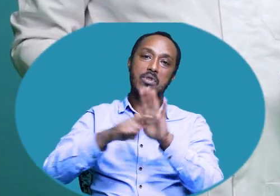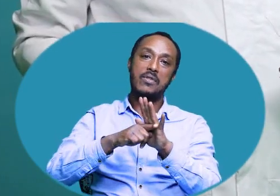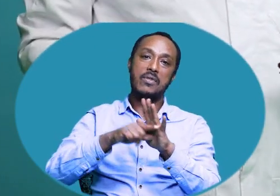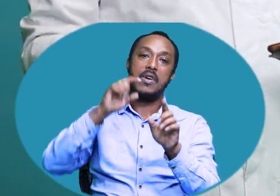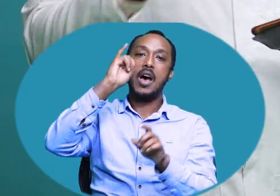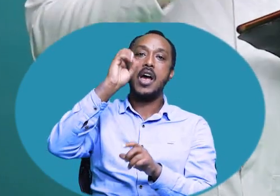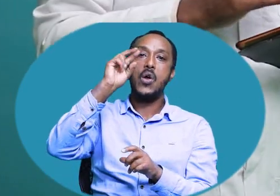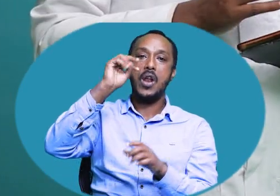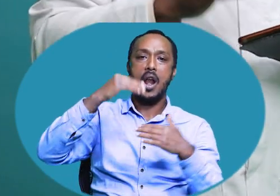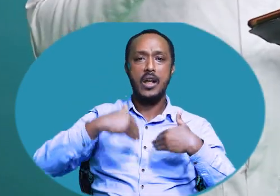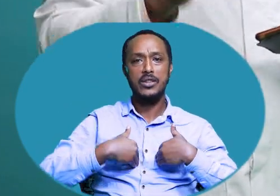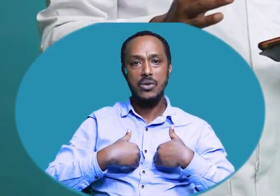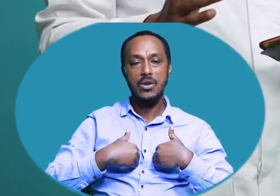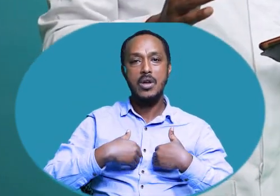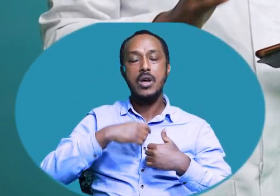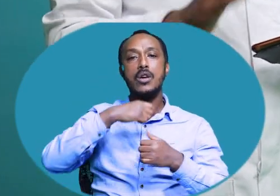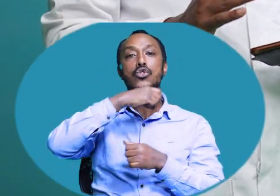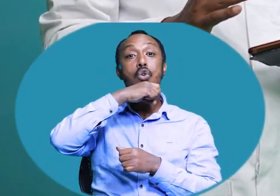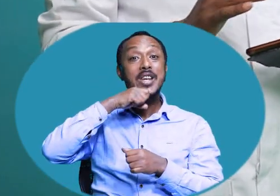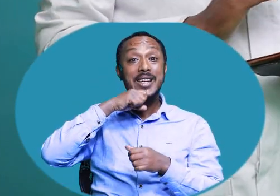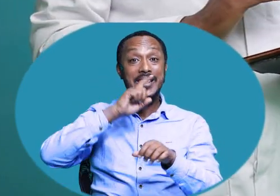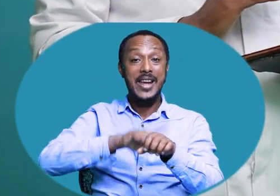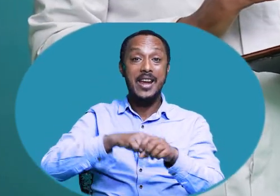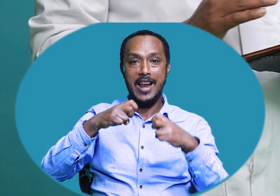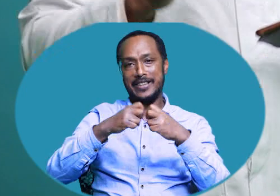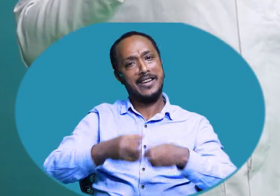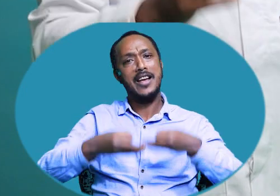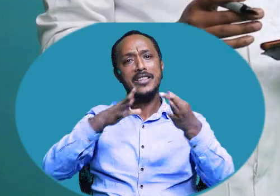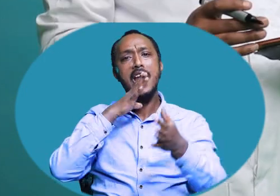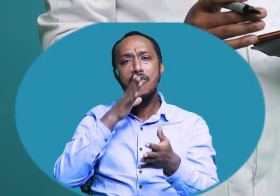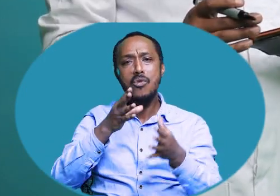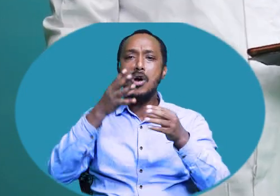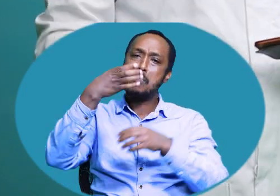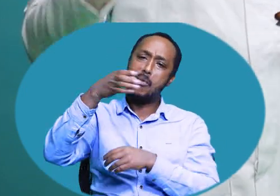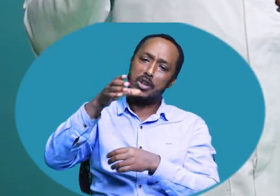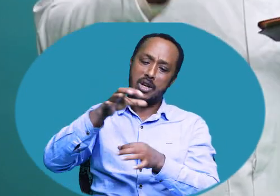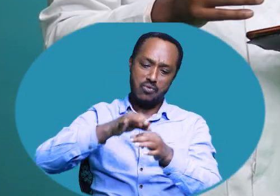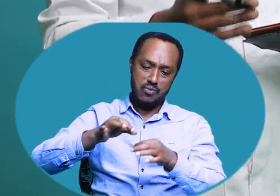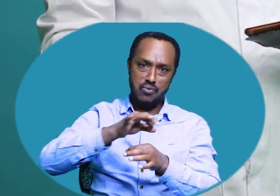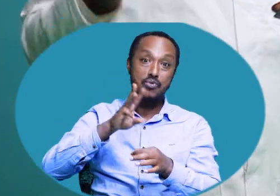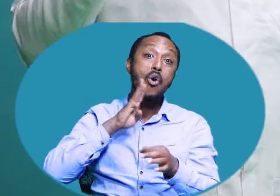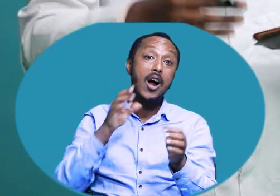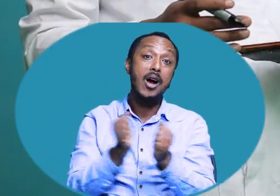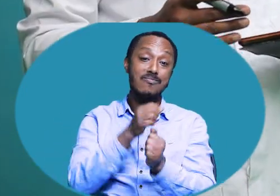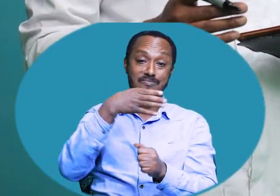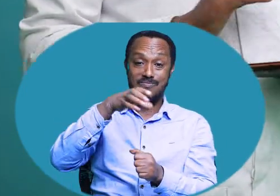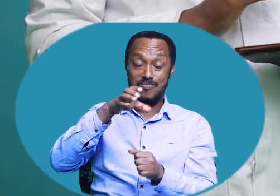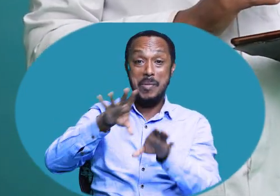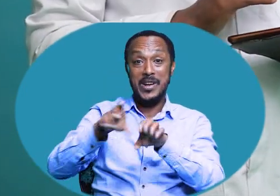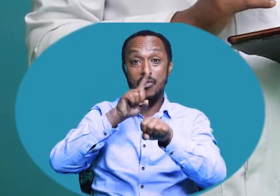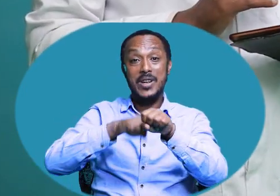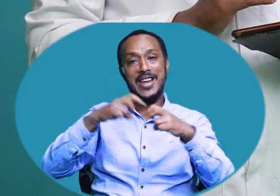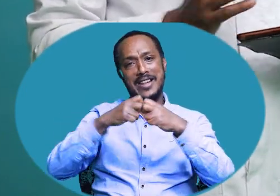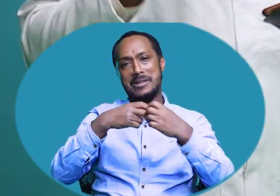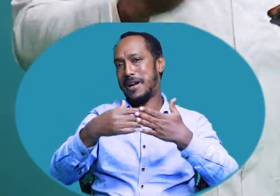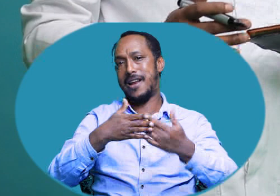ions. Ionic compounds in solid state not conduct electricity. Ionic compounds in aqueous solution or in molten state